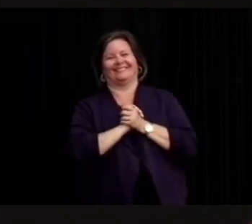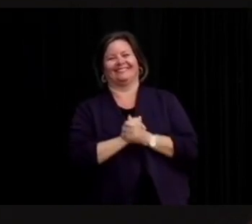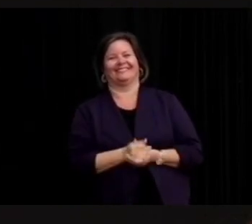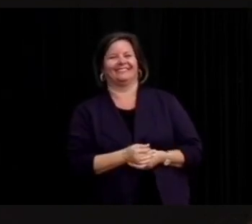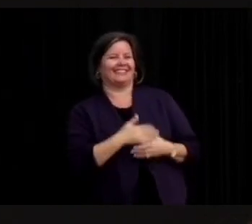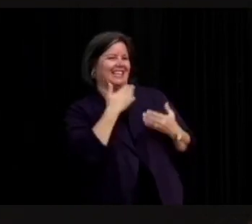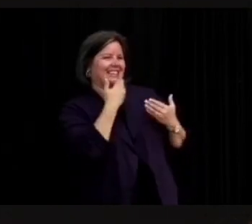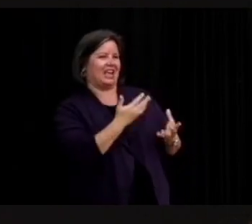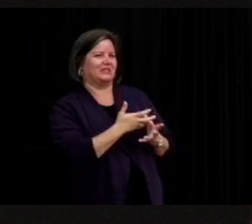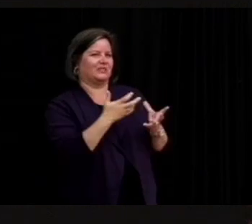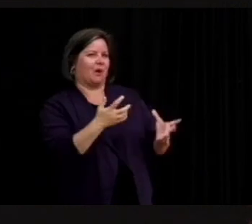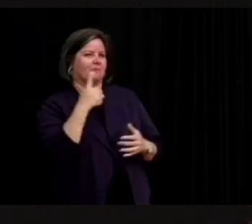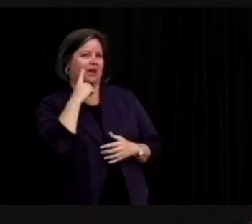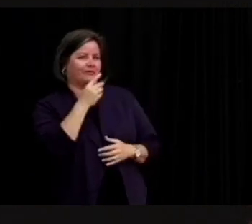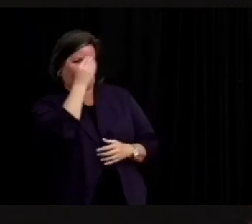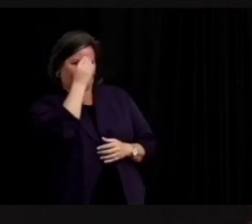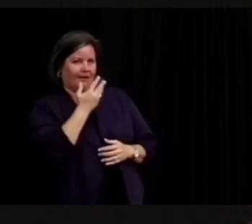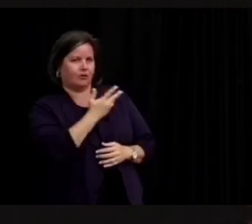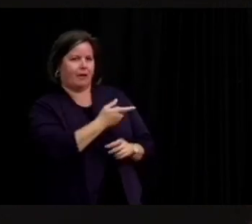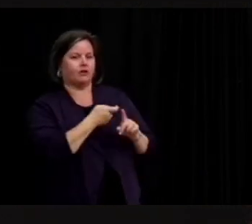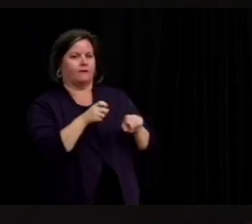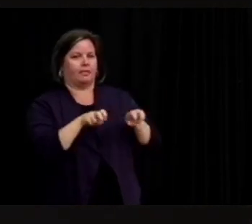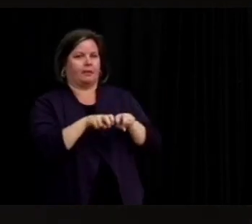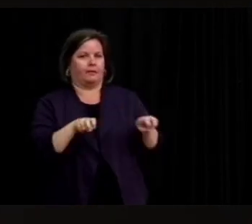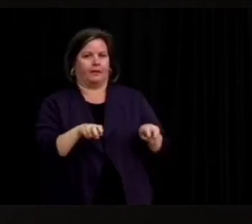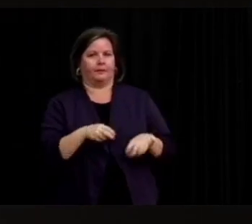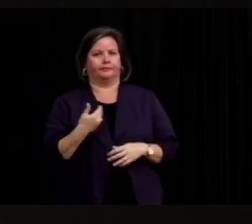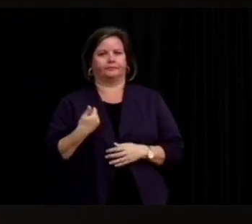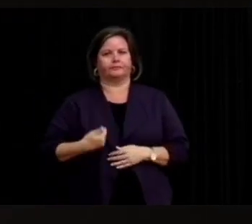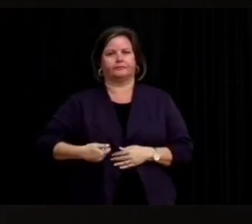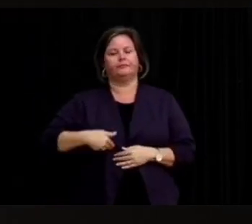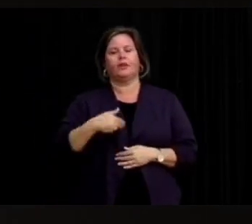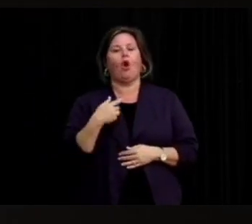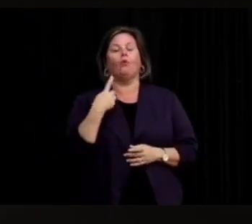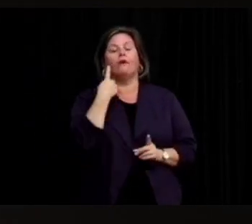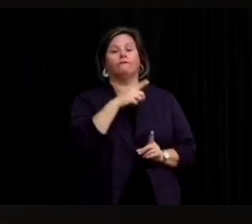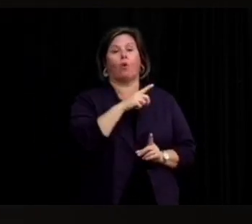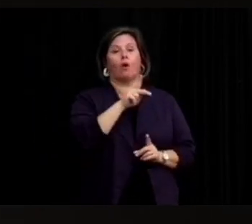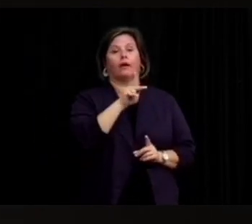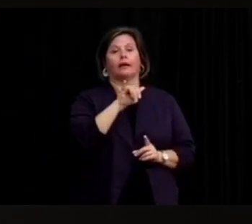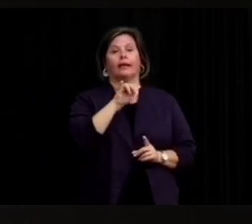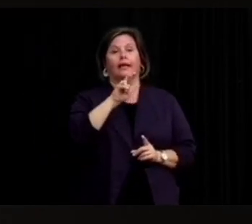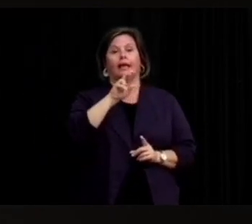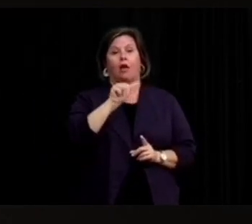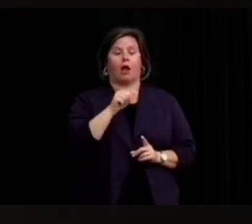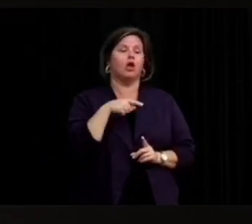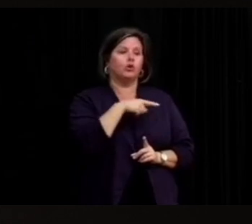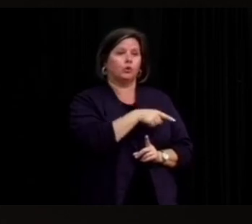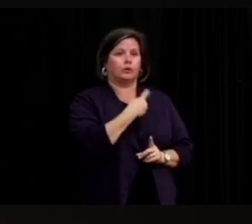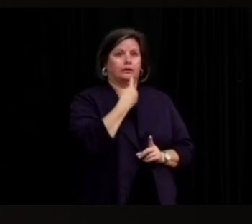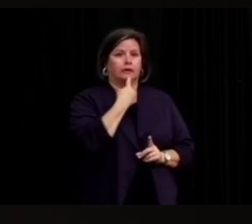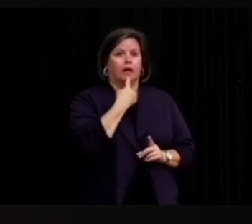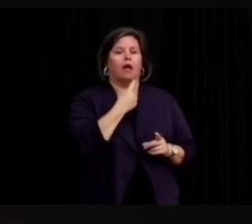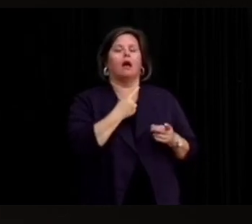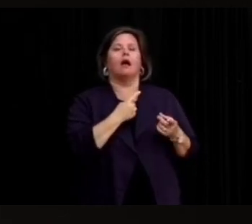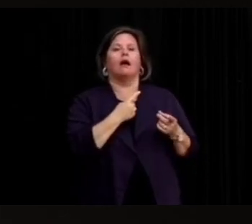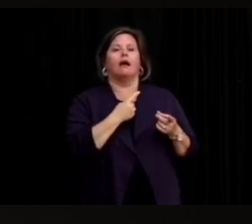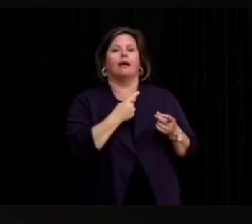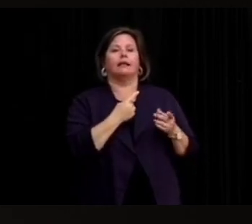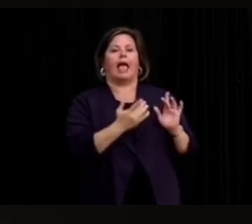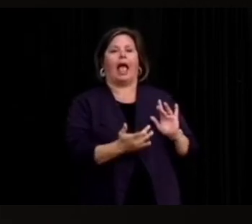Thank you so much for the information from the panel. This is for Kiera. I know you stated that you did an outreach